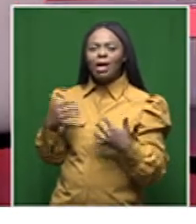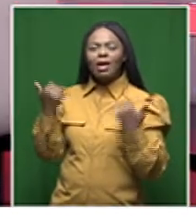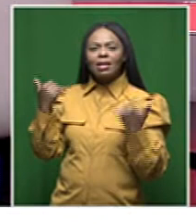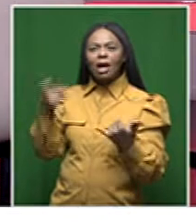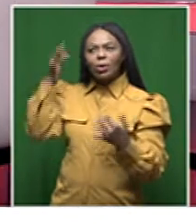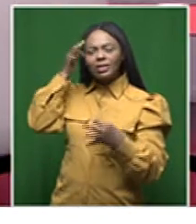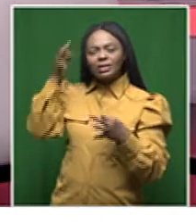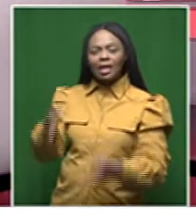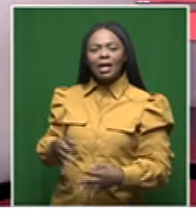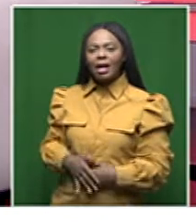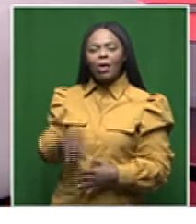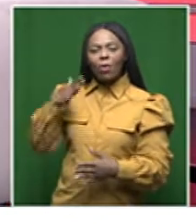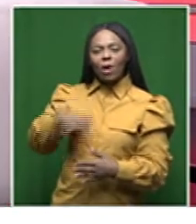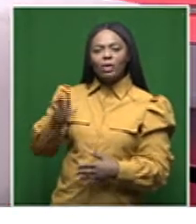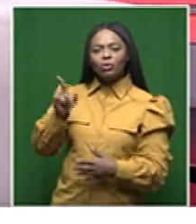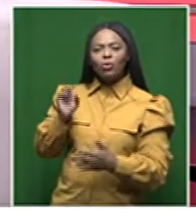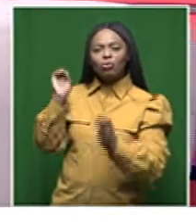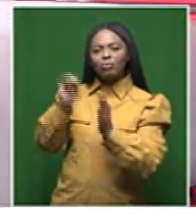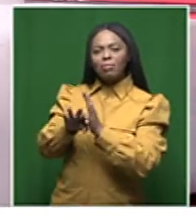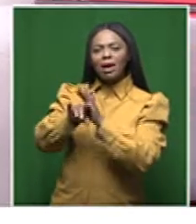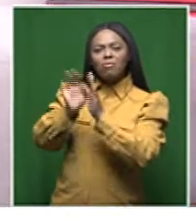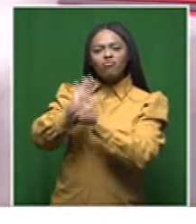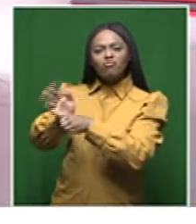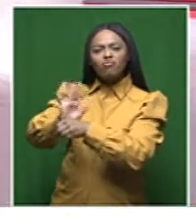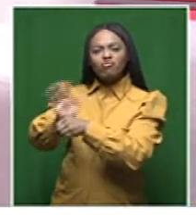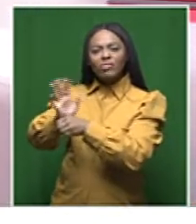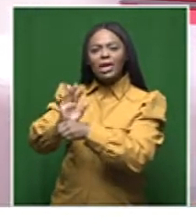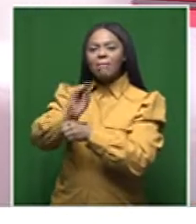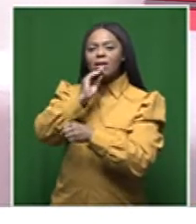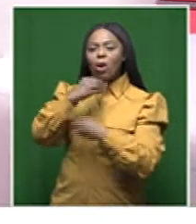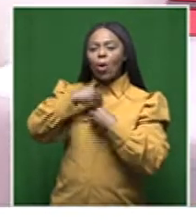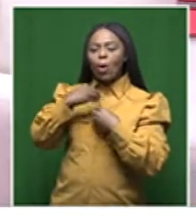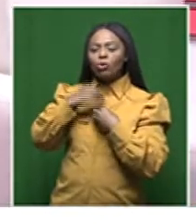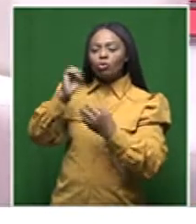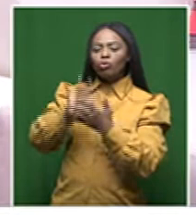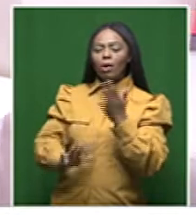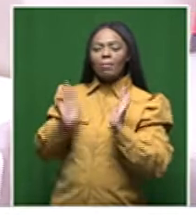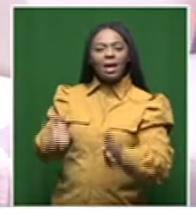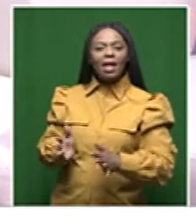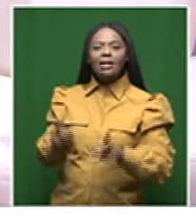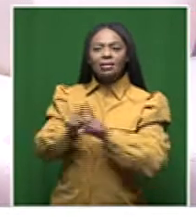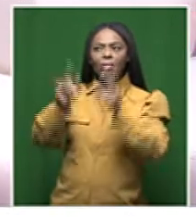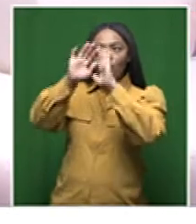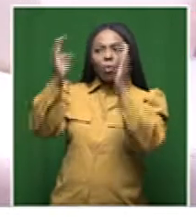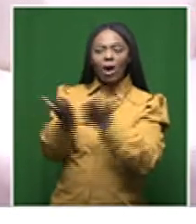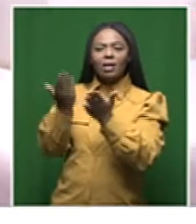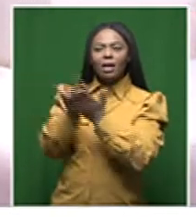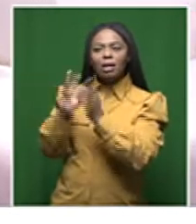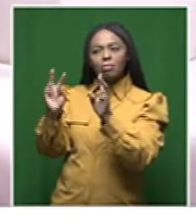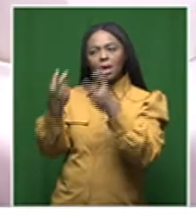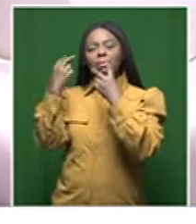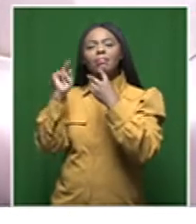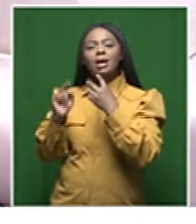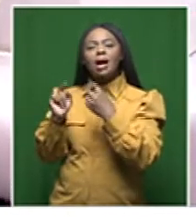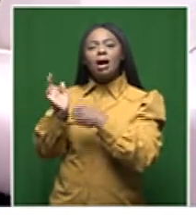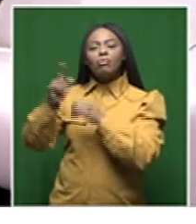want to document this. I want to put this in film so that my story isn't just my own, that the world can see. So what goes into the process of making this film? Take us through that